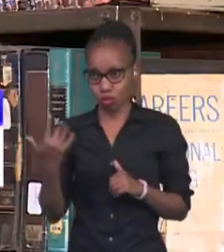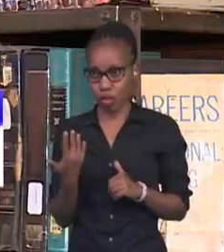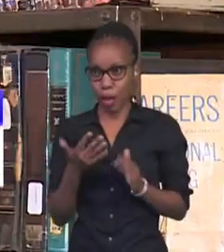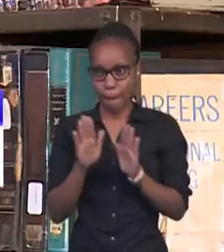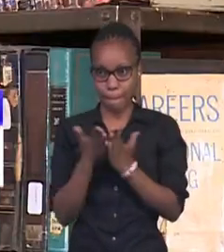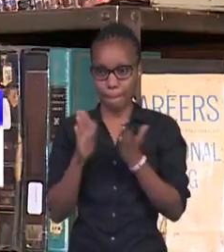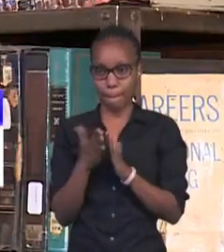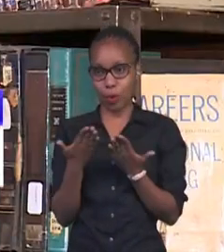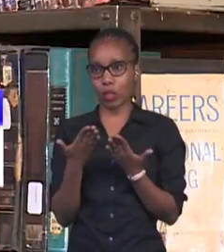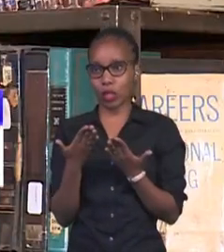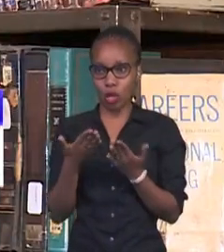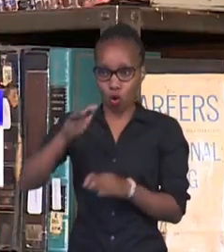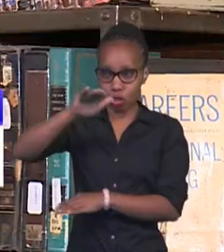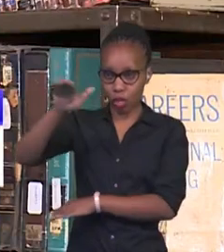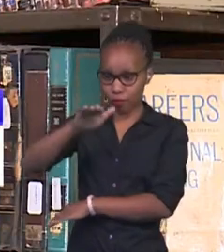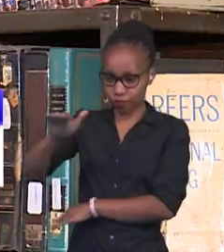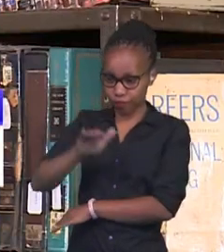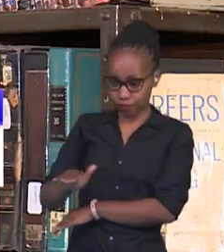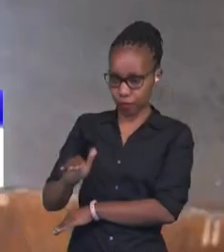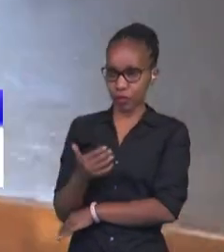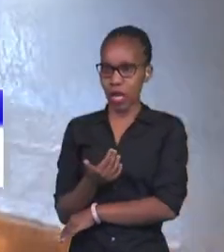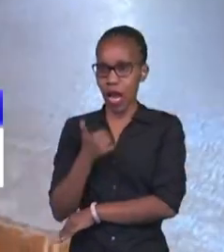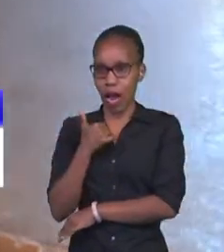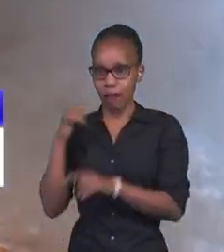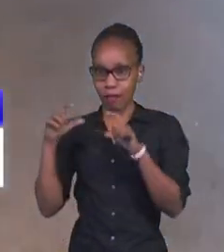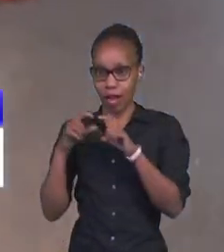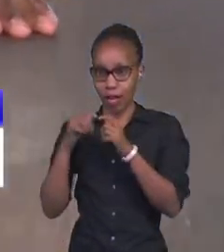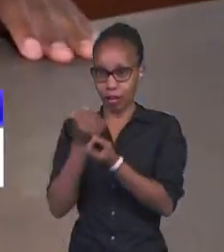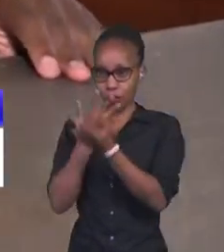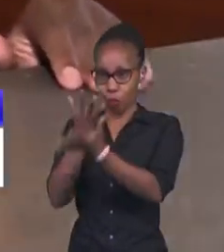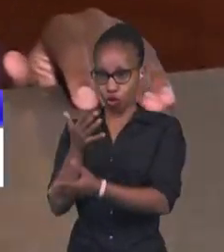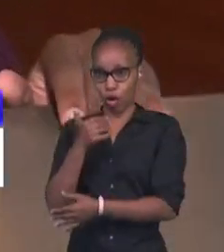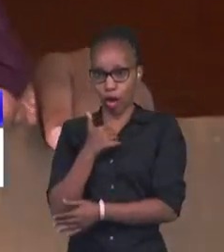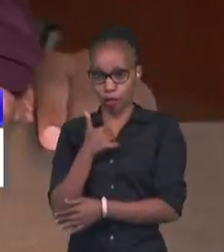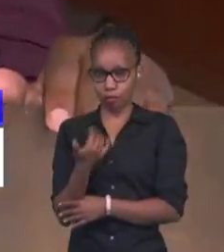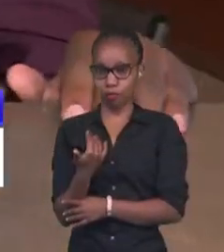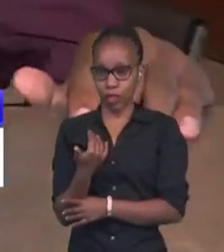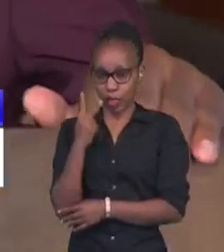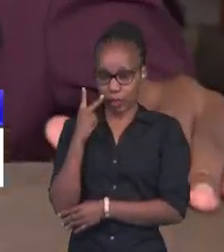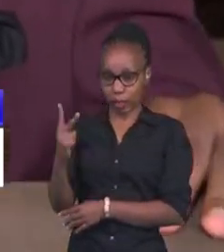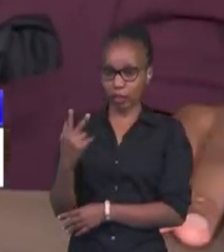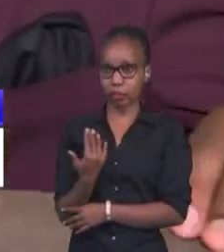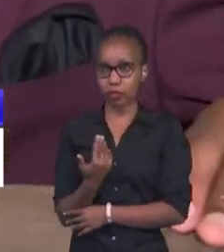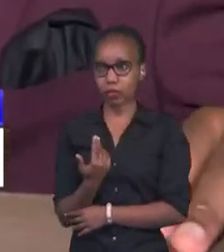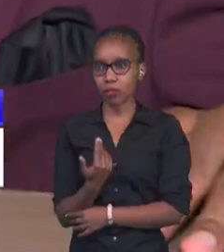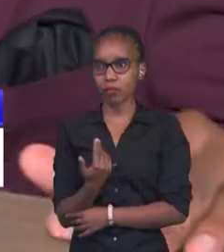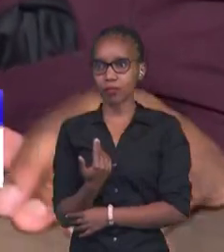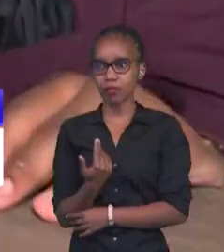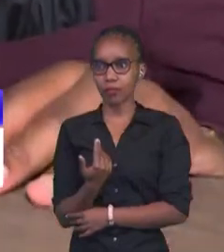book that sat on a shelf had a catalog card with some information about it. Yeah, so you see, you've got